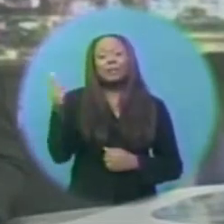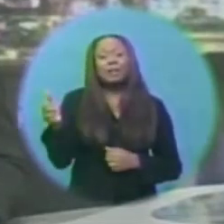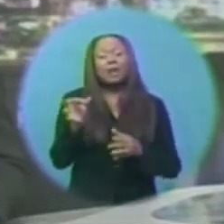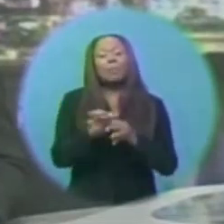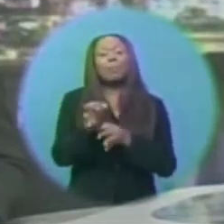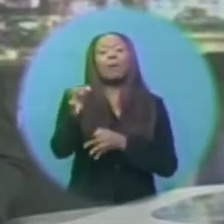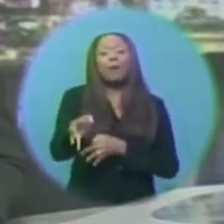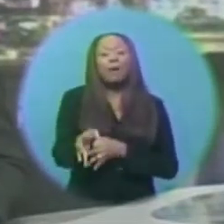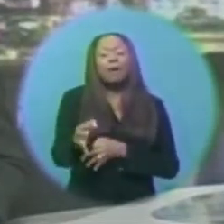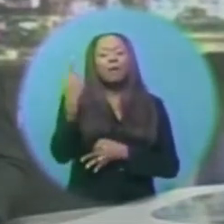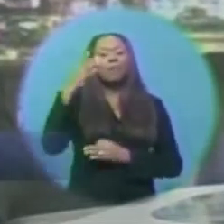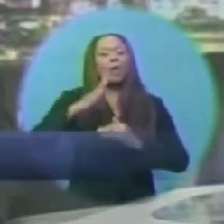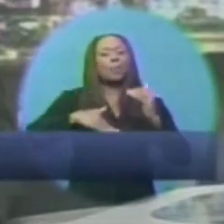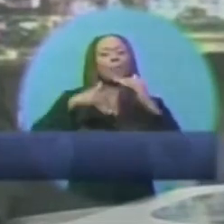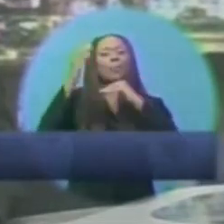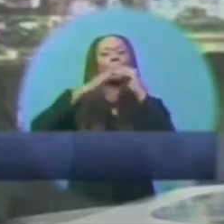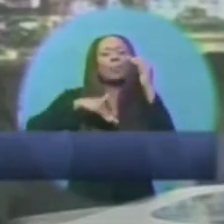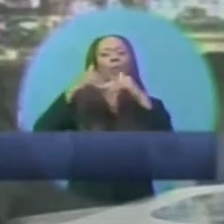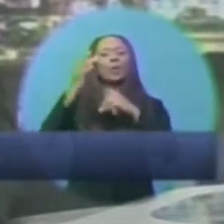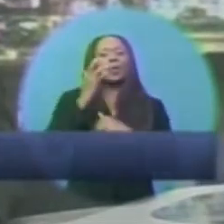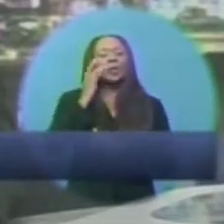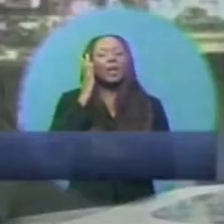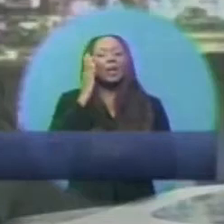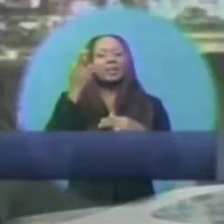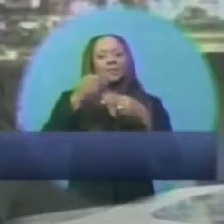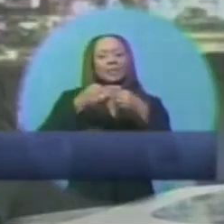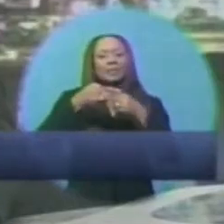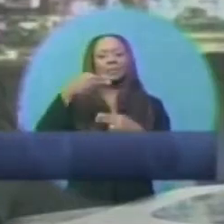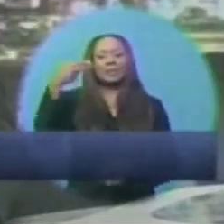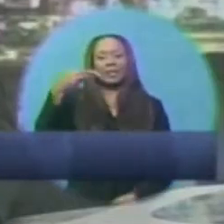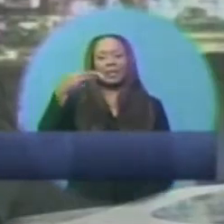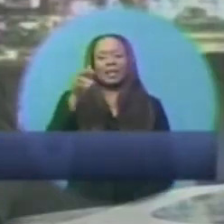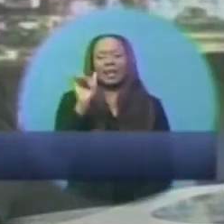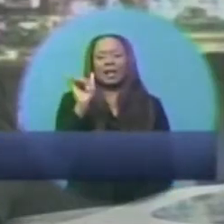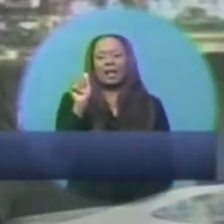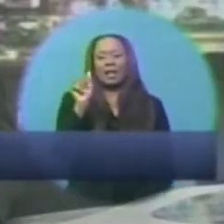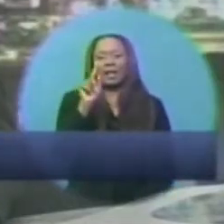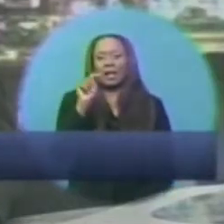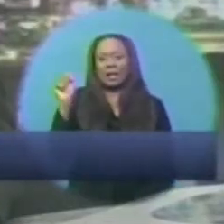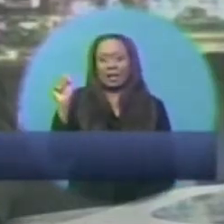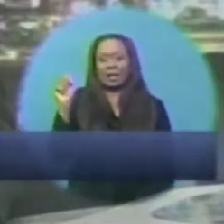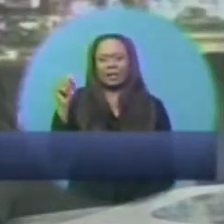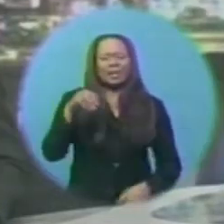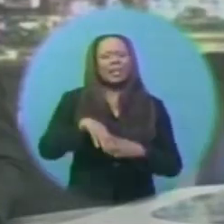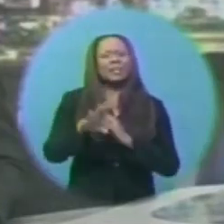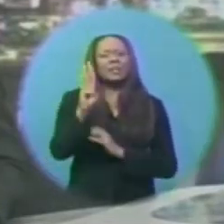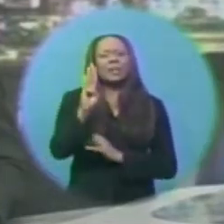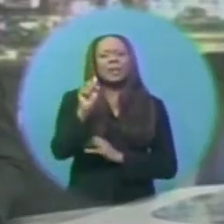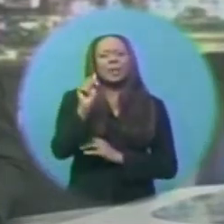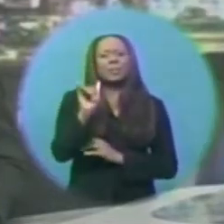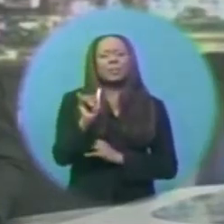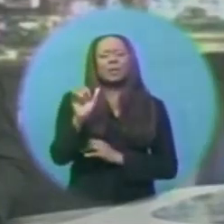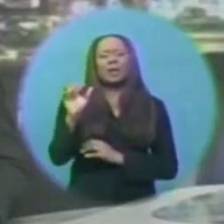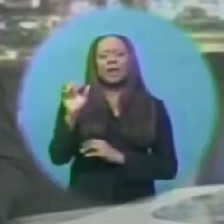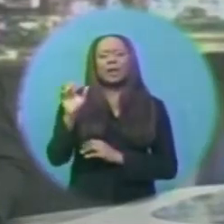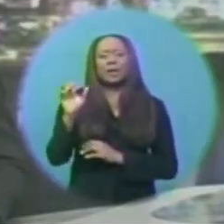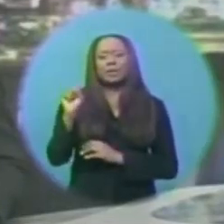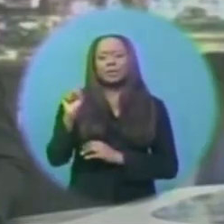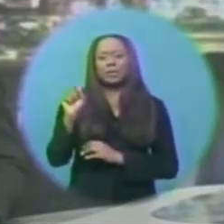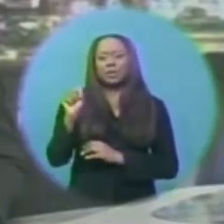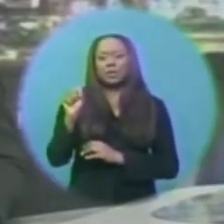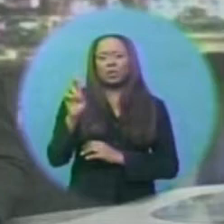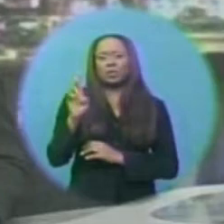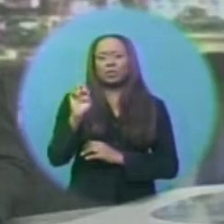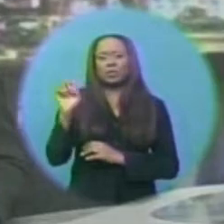delay in plans to construct the 15-story Hyatt Hotel on Bay Street. It took Justice Sonia Richards just over 2 hours to hand down the